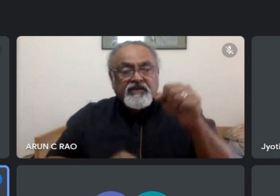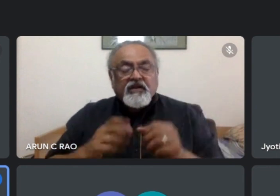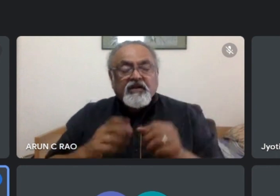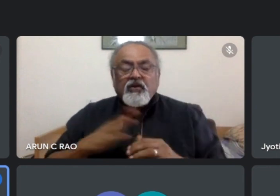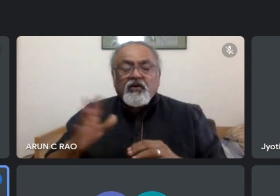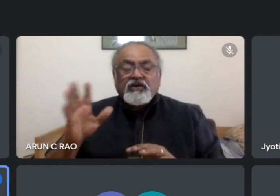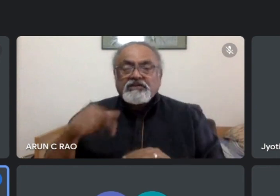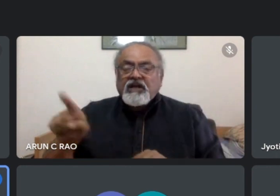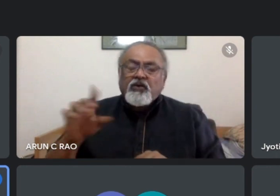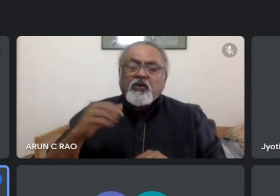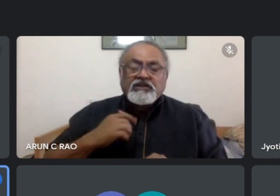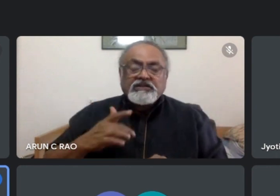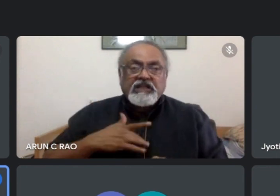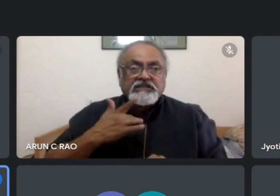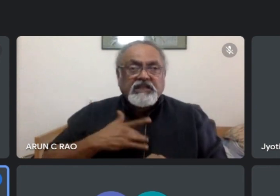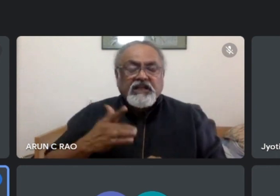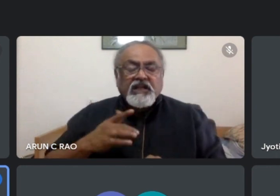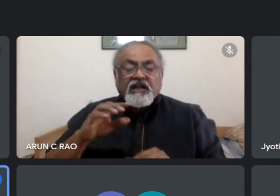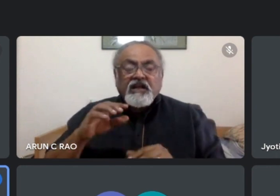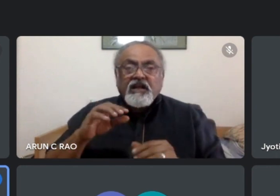issues, or if I